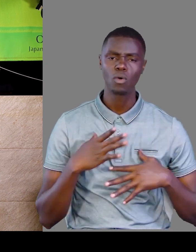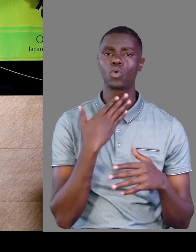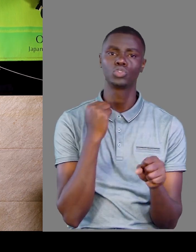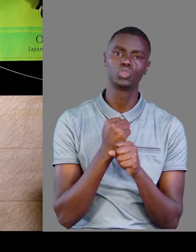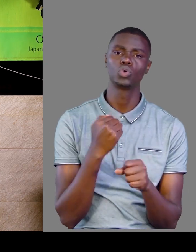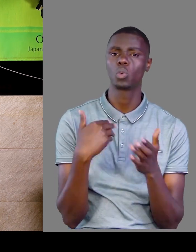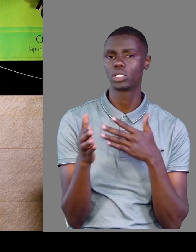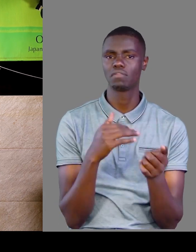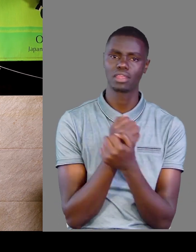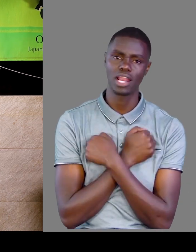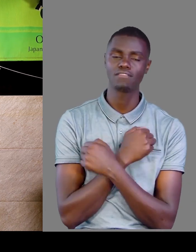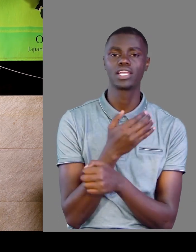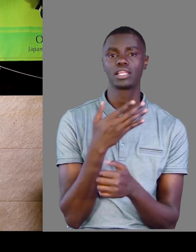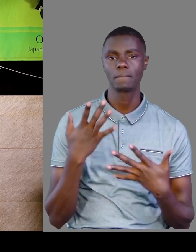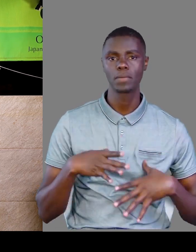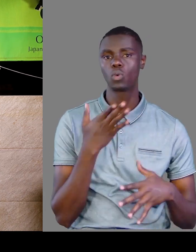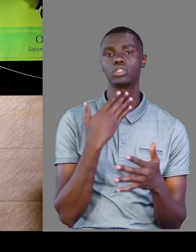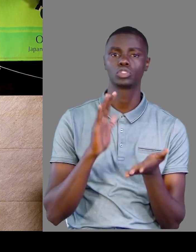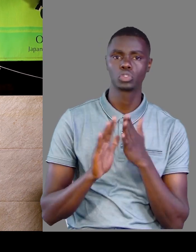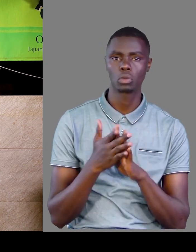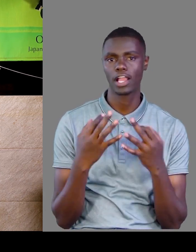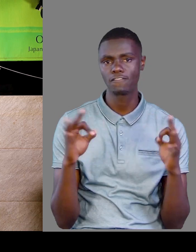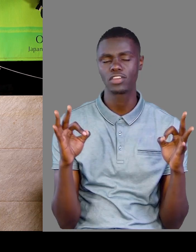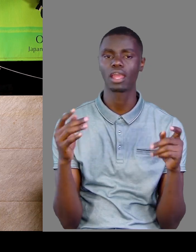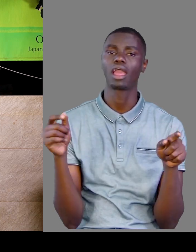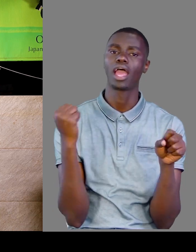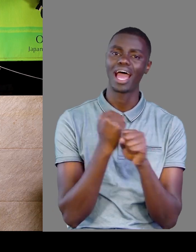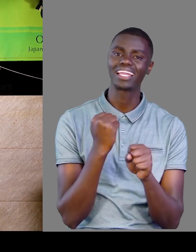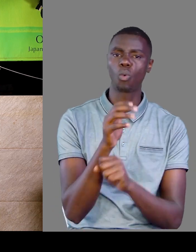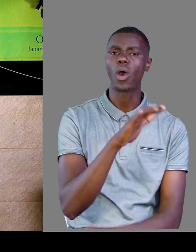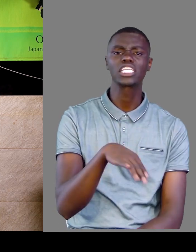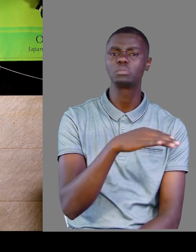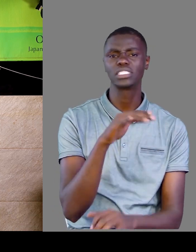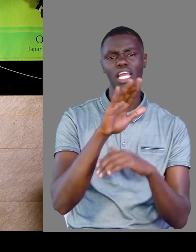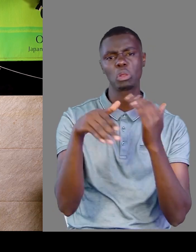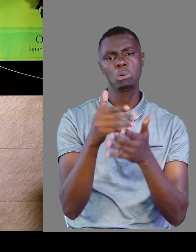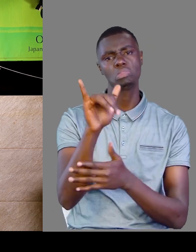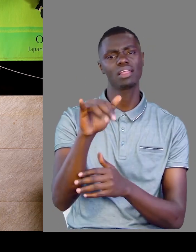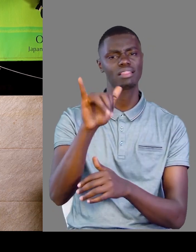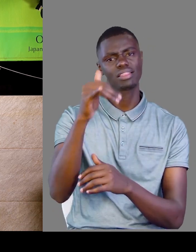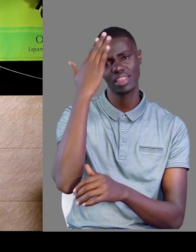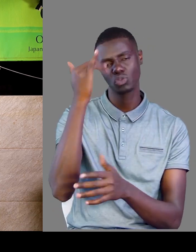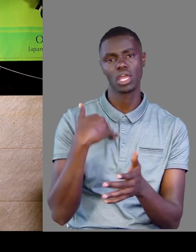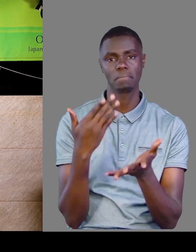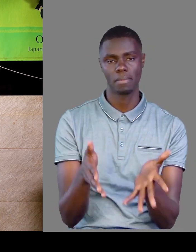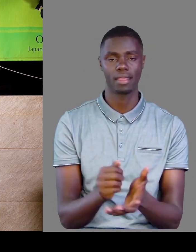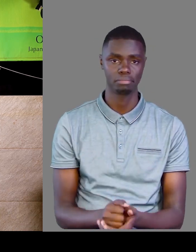what they love, and everyone wants to be free at the workspace and all of that. So yeah, that's why I'm